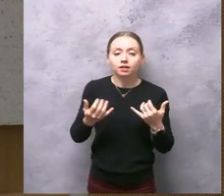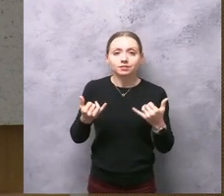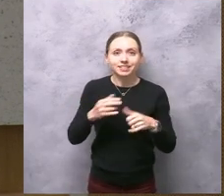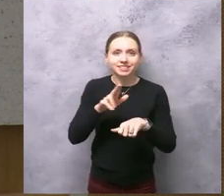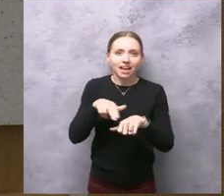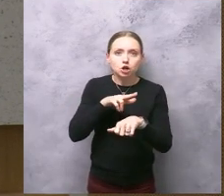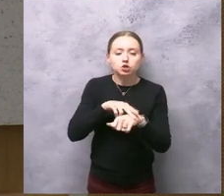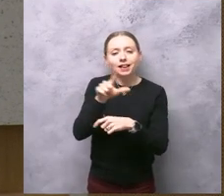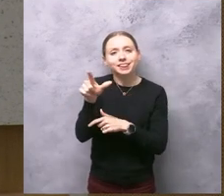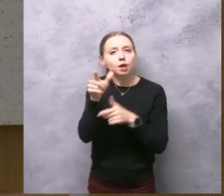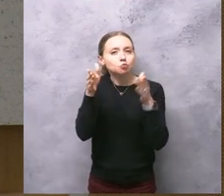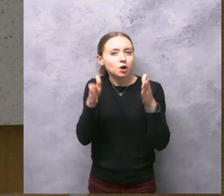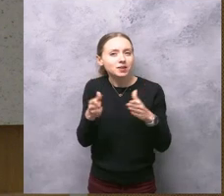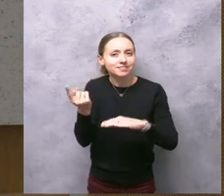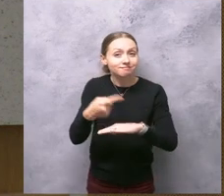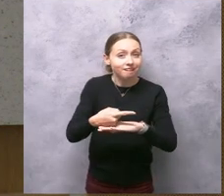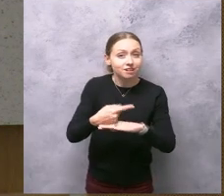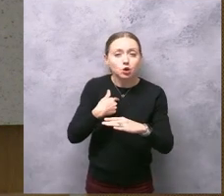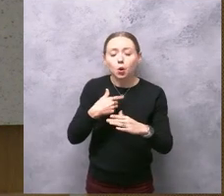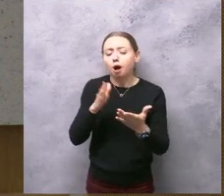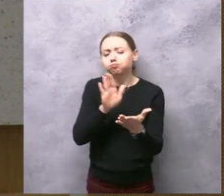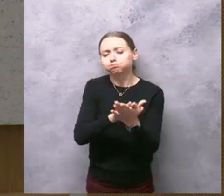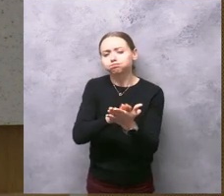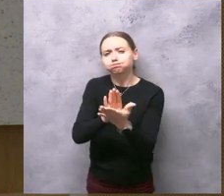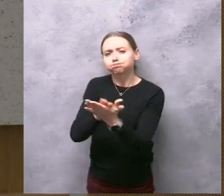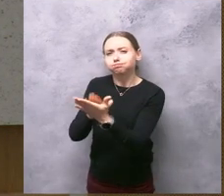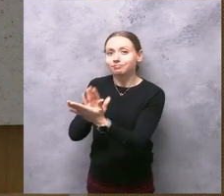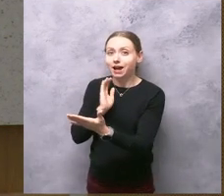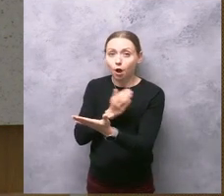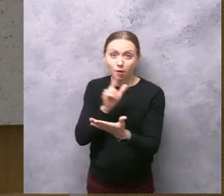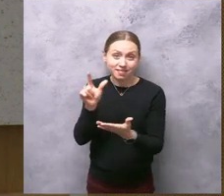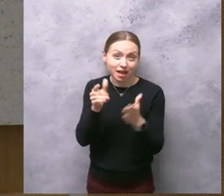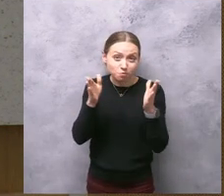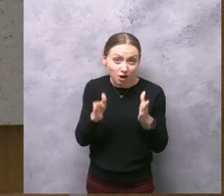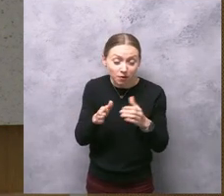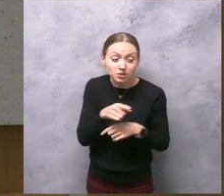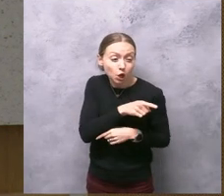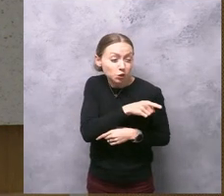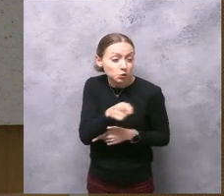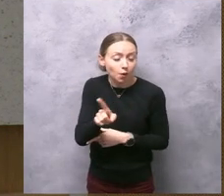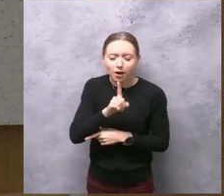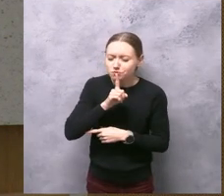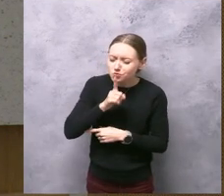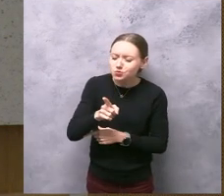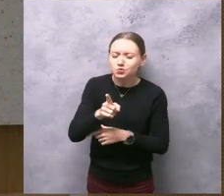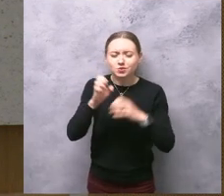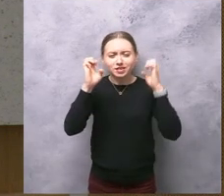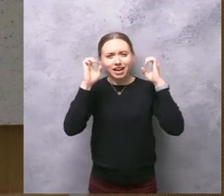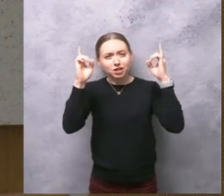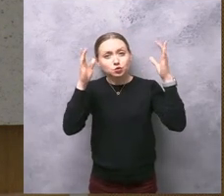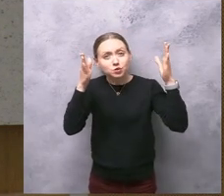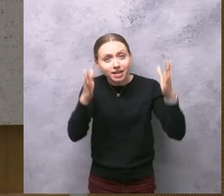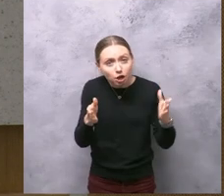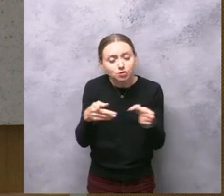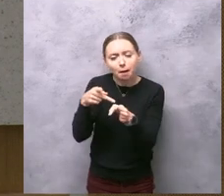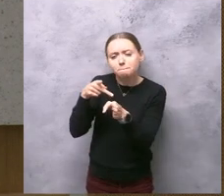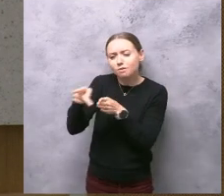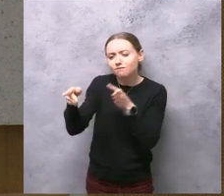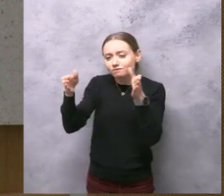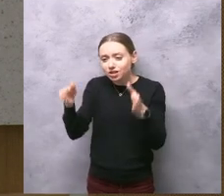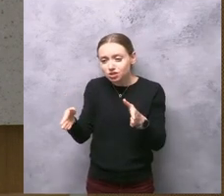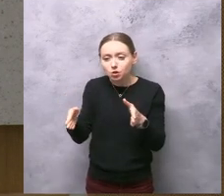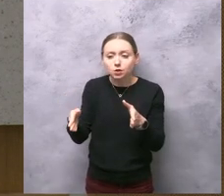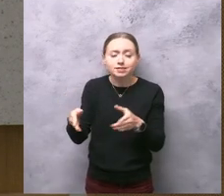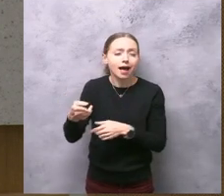Librarian Day, so huge shout out to our librarians. You are true educators, professionals, highly